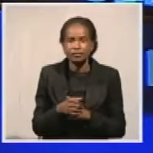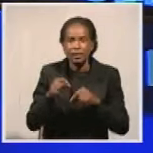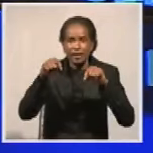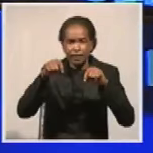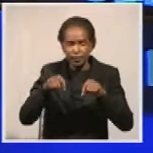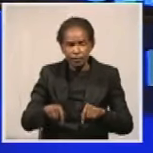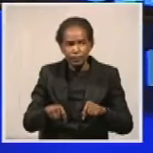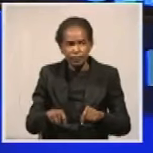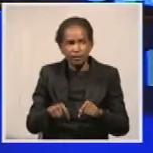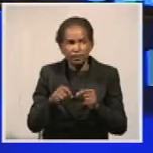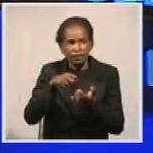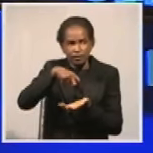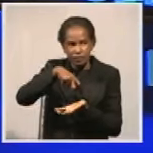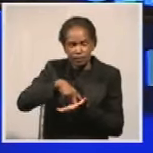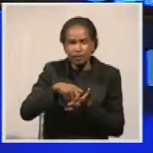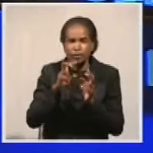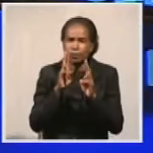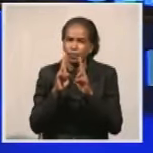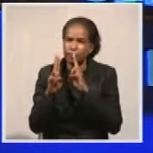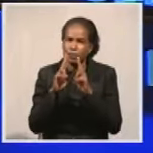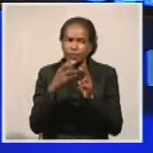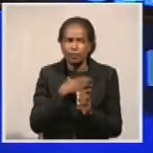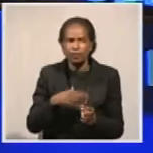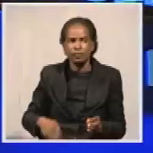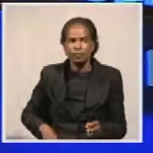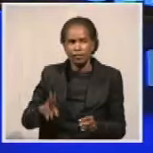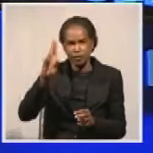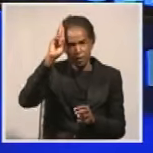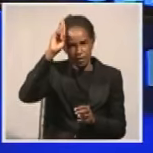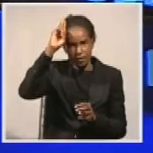today talking about Hage Geingob